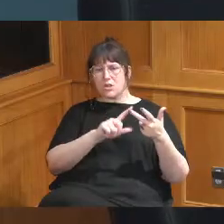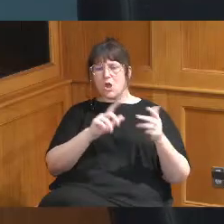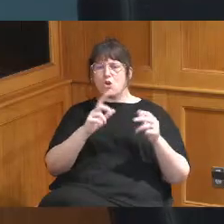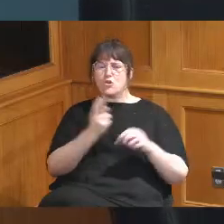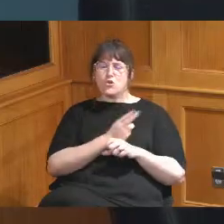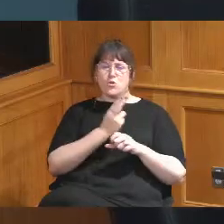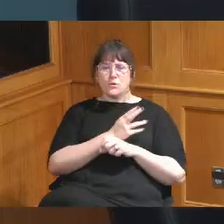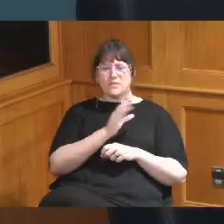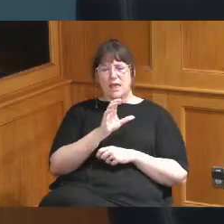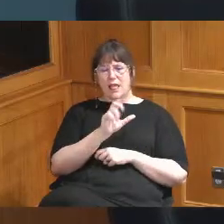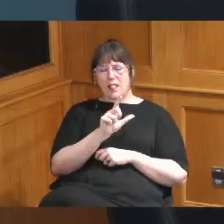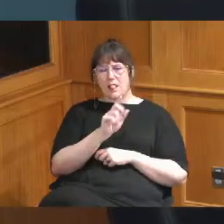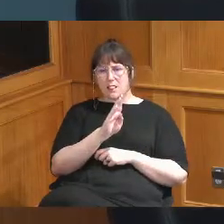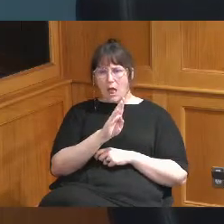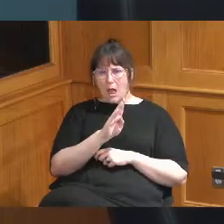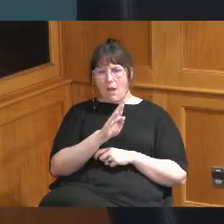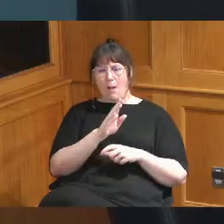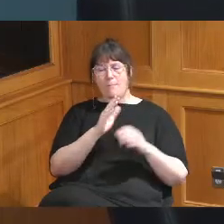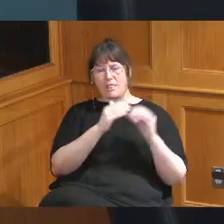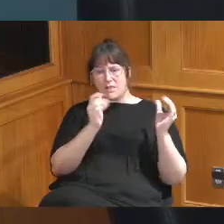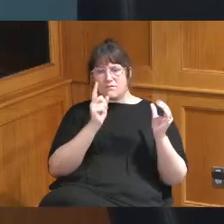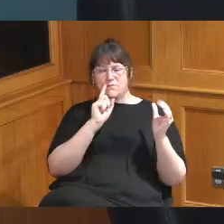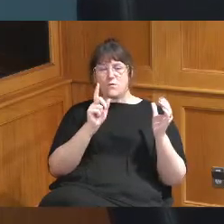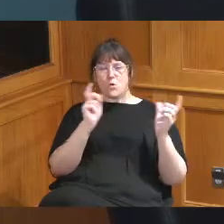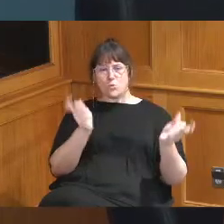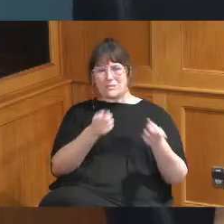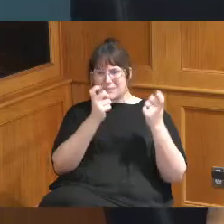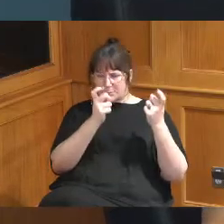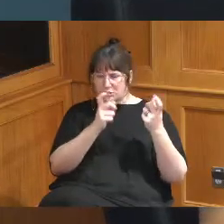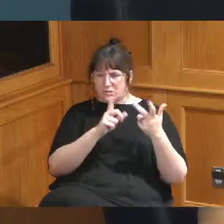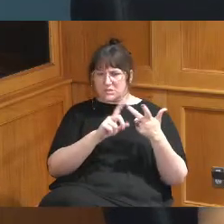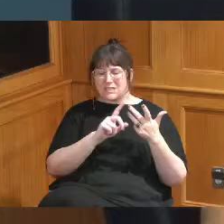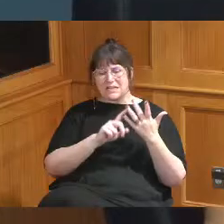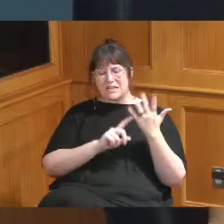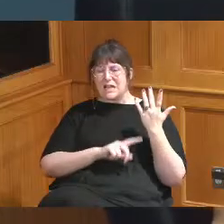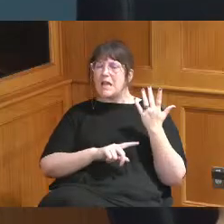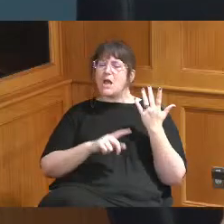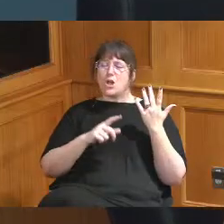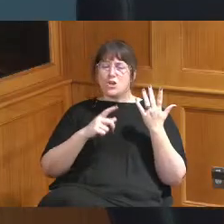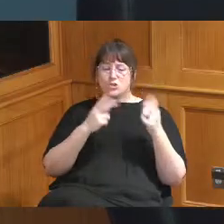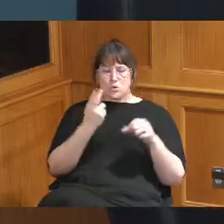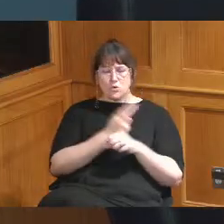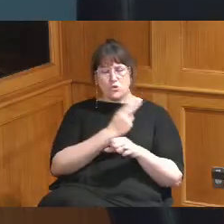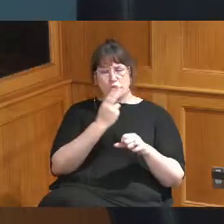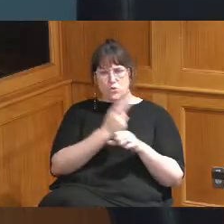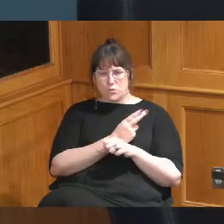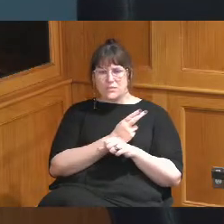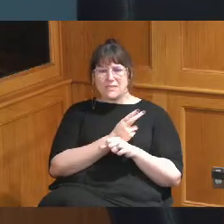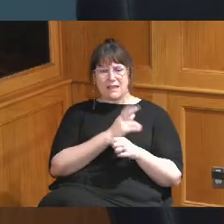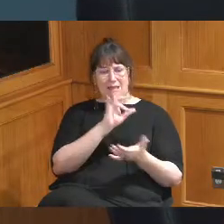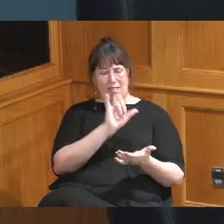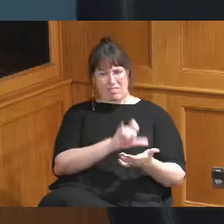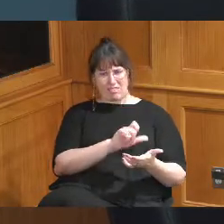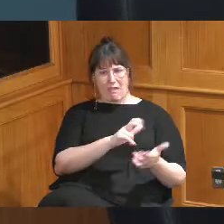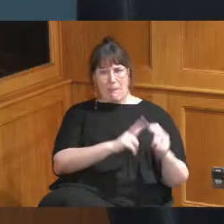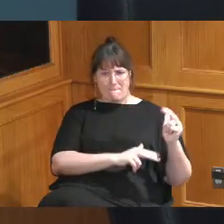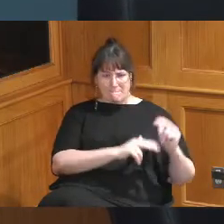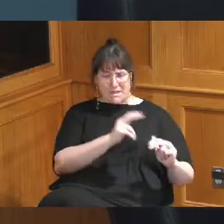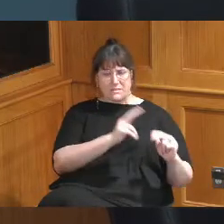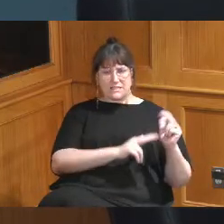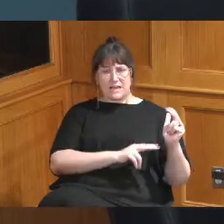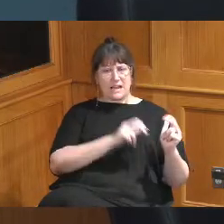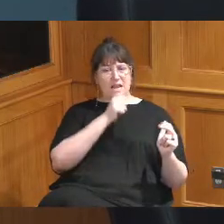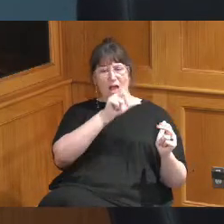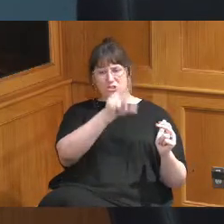for receptions. And so making this asset that belongs to the taxpayers available to the taxpayers outside of just